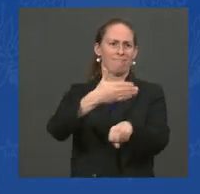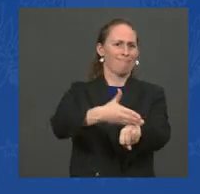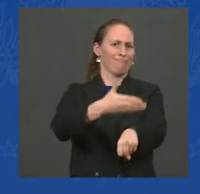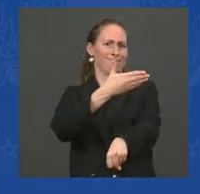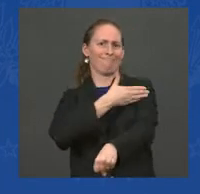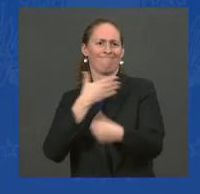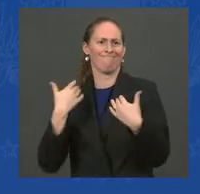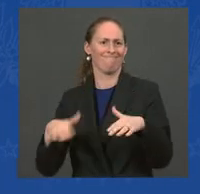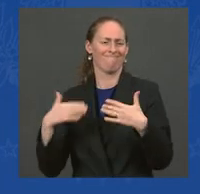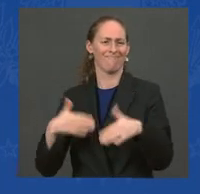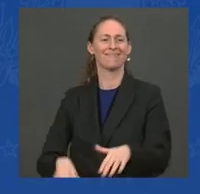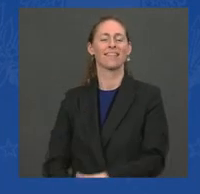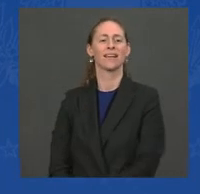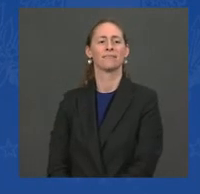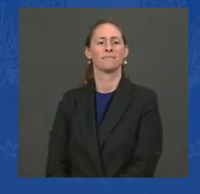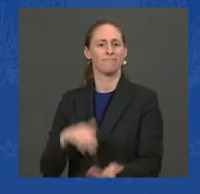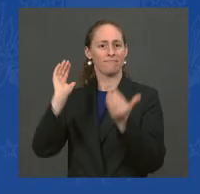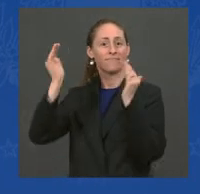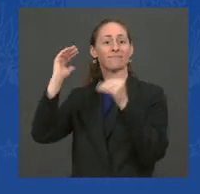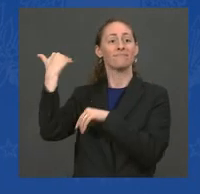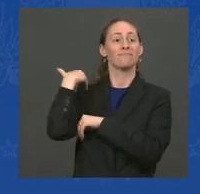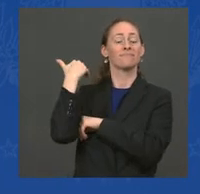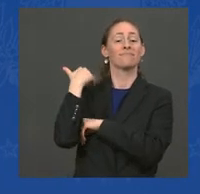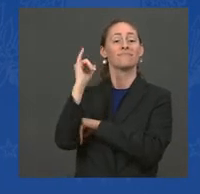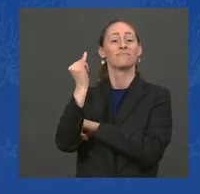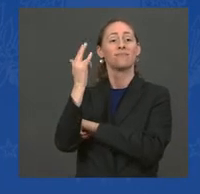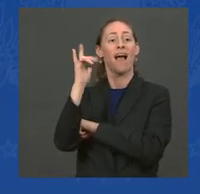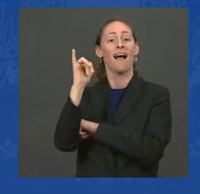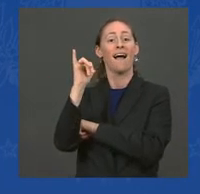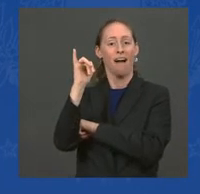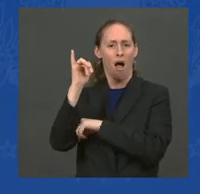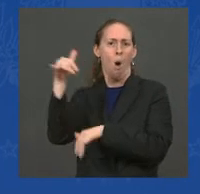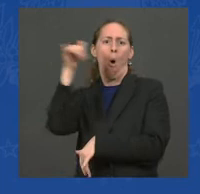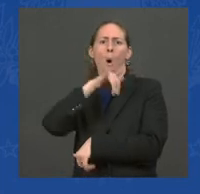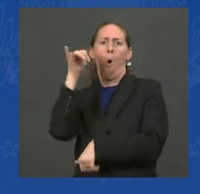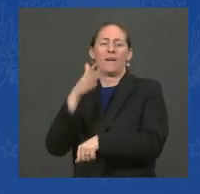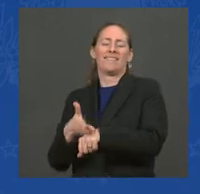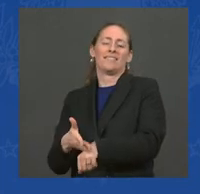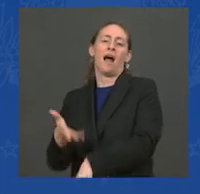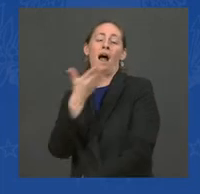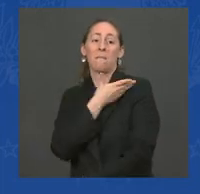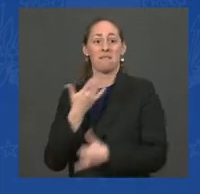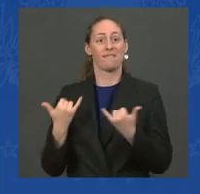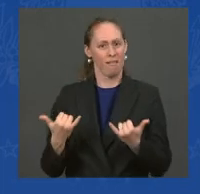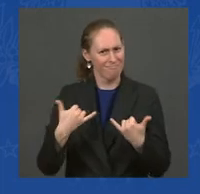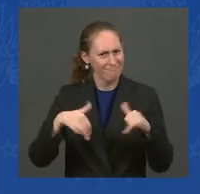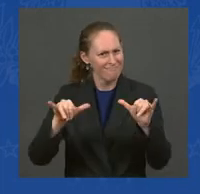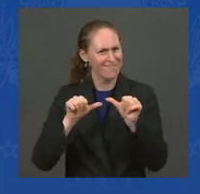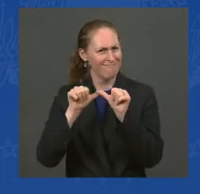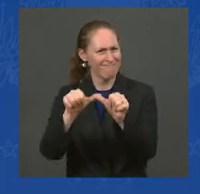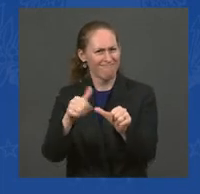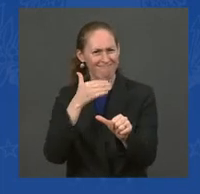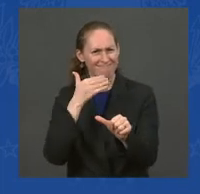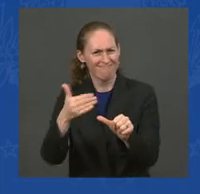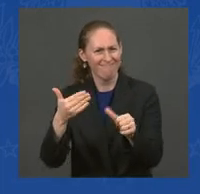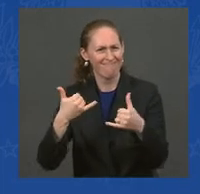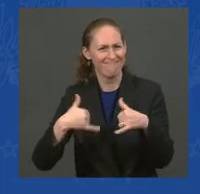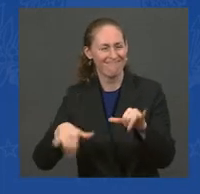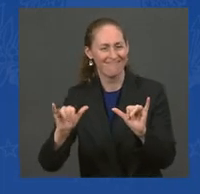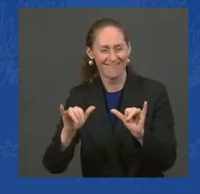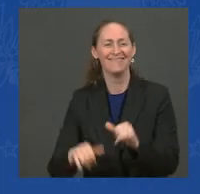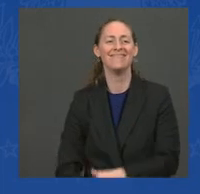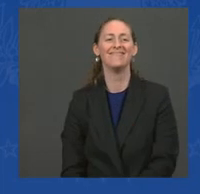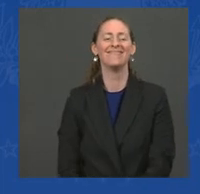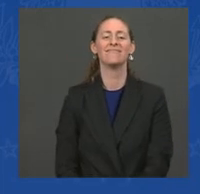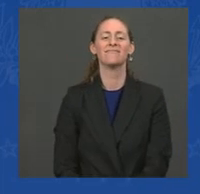in the past 3 months, we've seen a drop of 1.3 million long-term unemployed. That's the largest 3 months fall in long-term